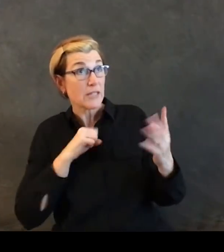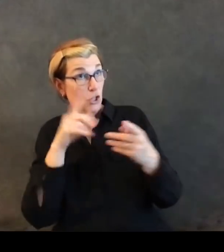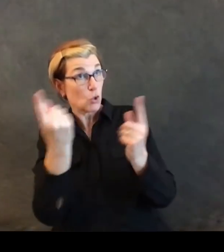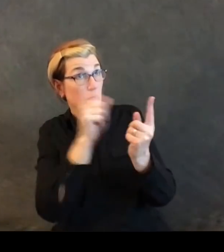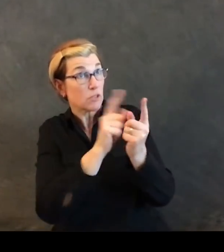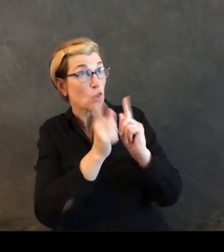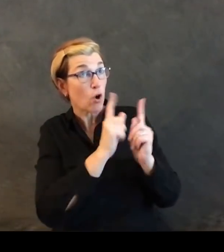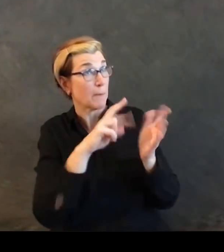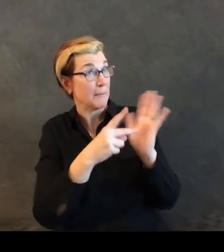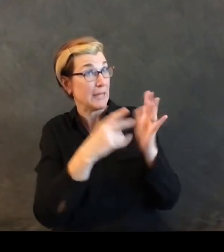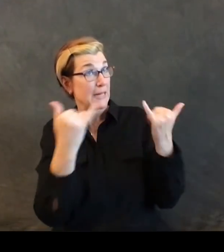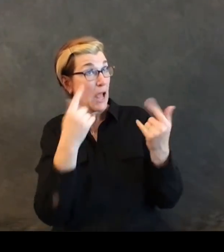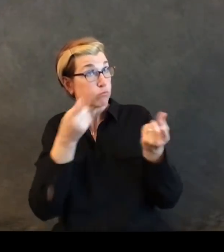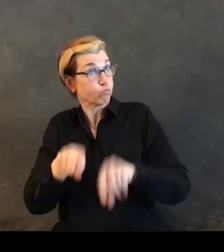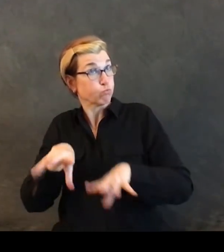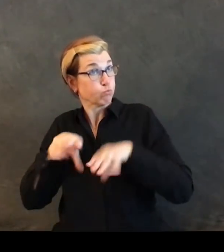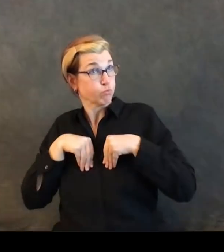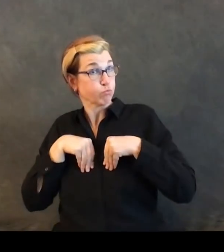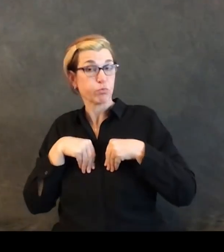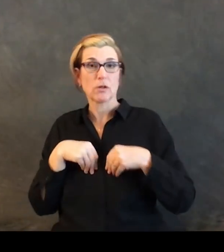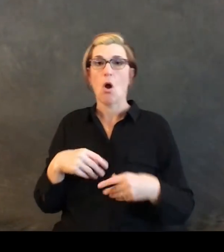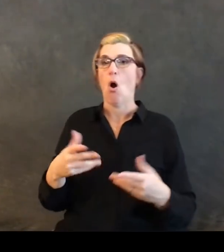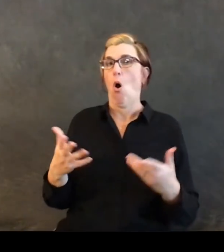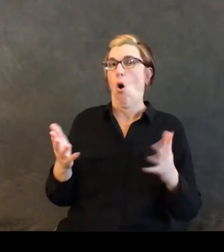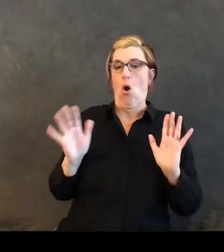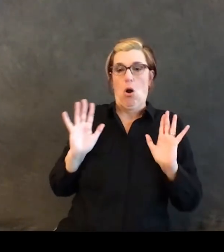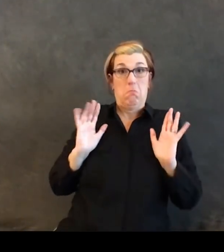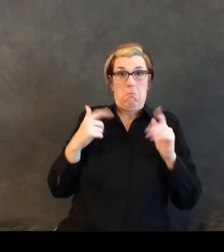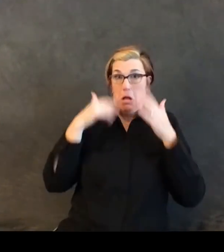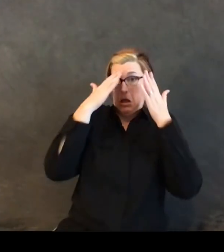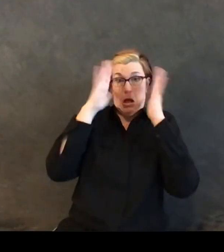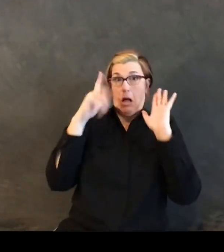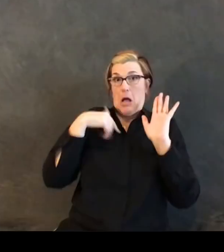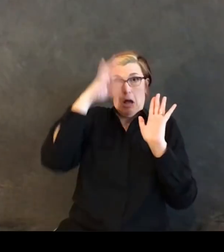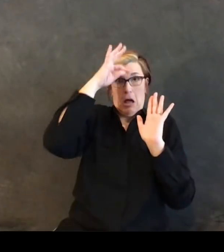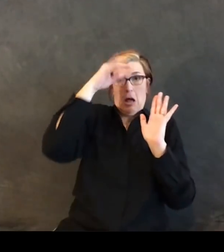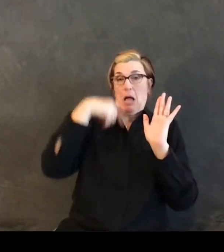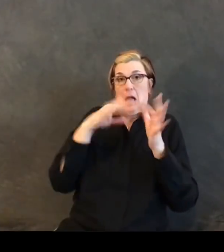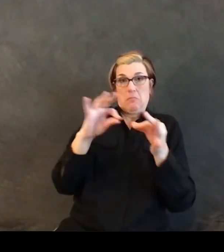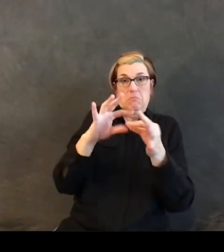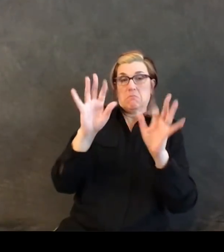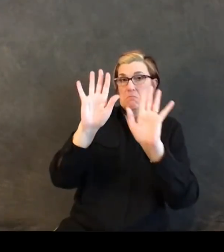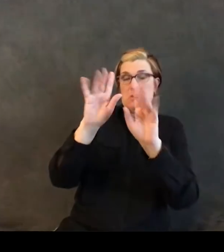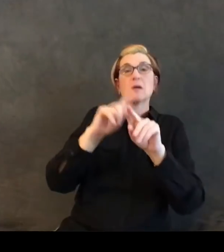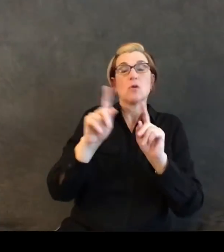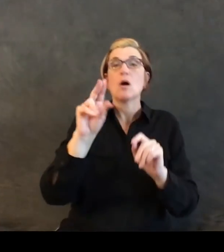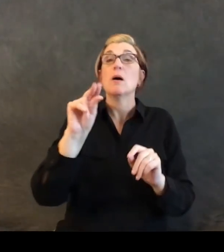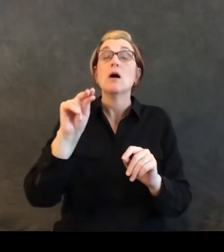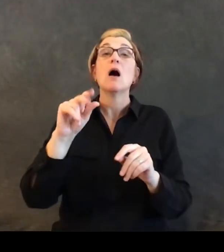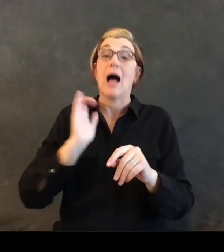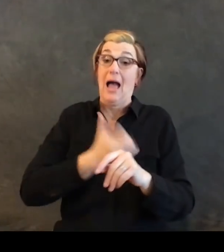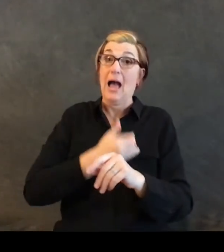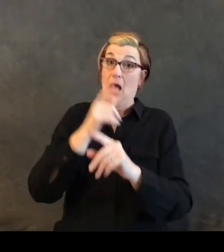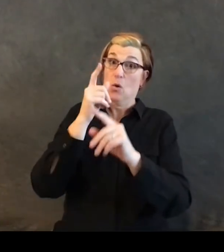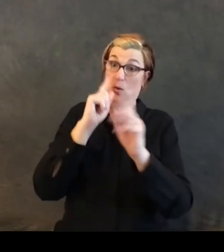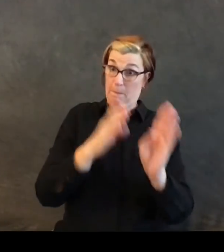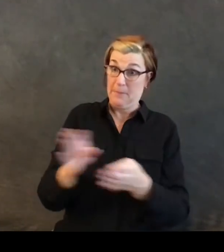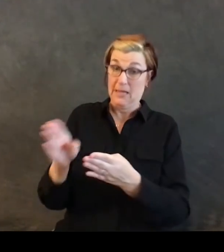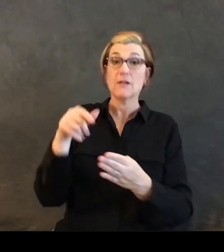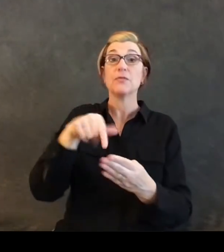on the specifics of where they are, but I would say, you know, our expectation is this bill passes tonight and gets to the